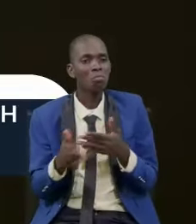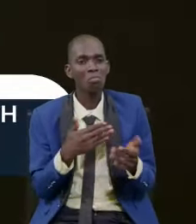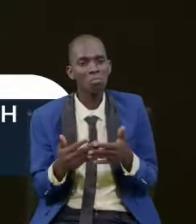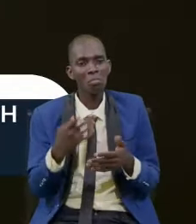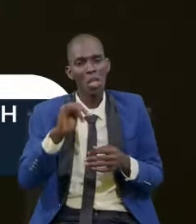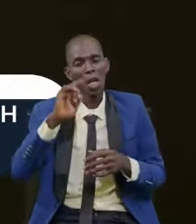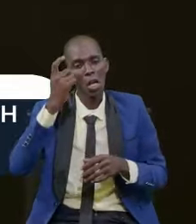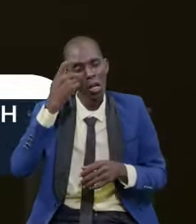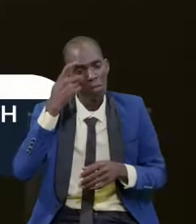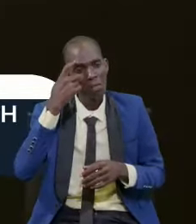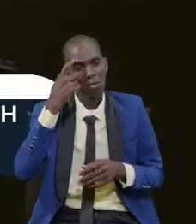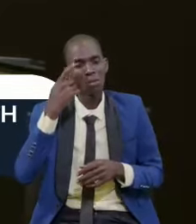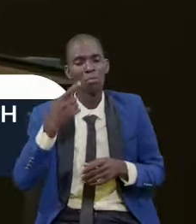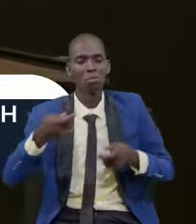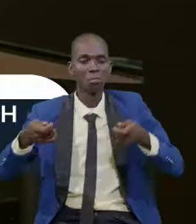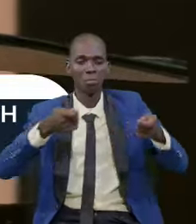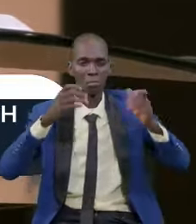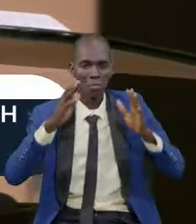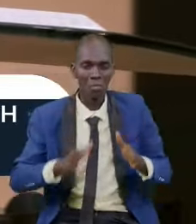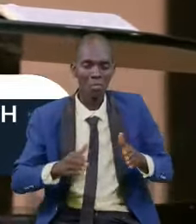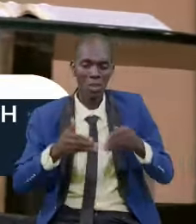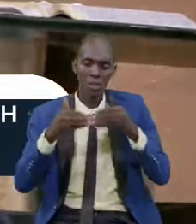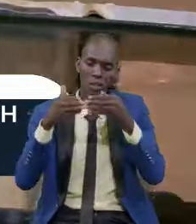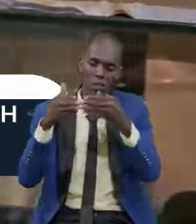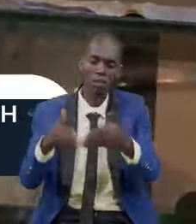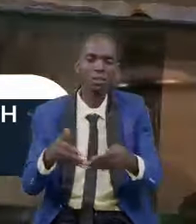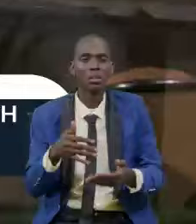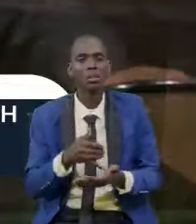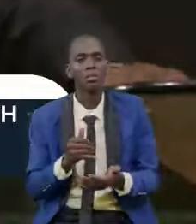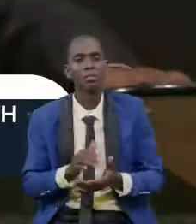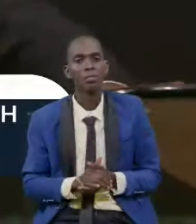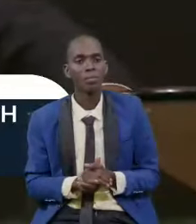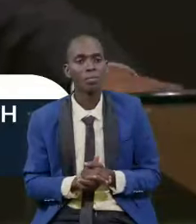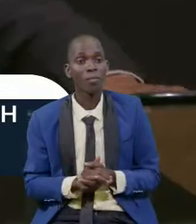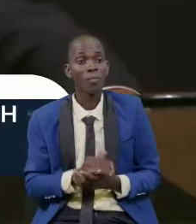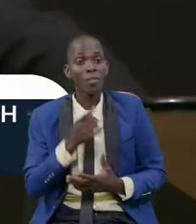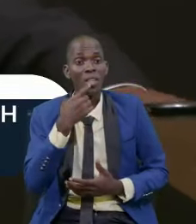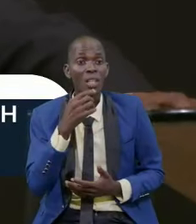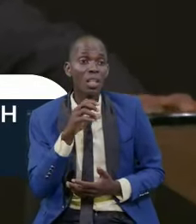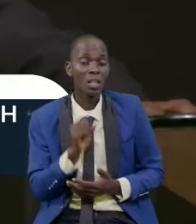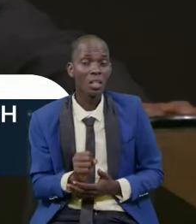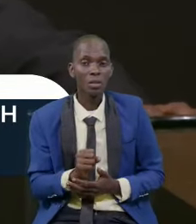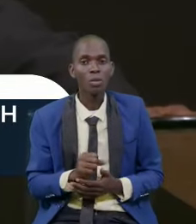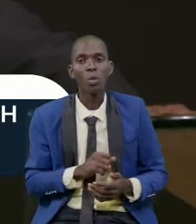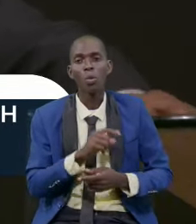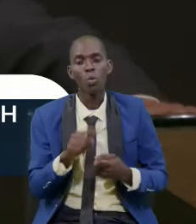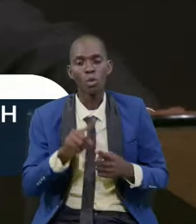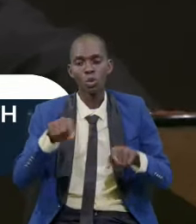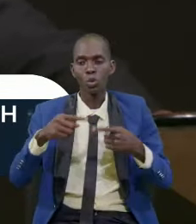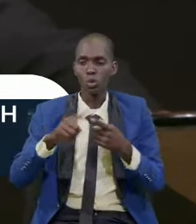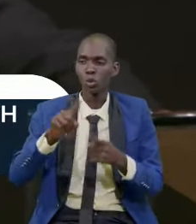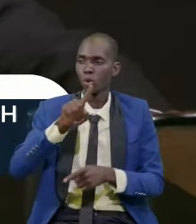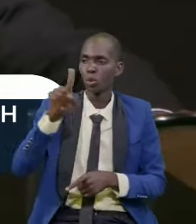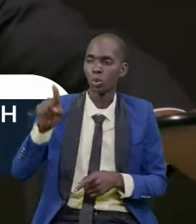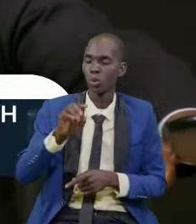master, the director directs it. It's saying that, you know, when you go to the zoo, you